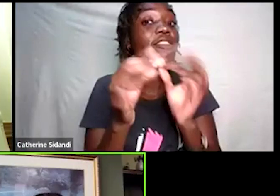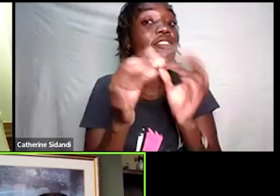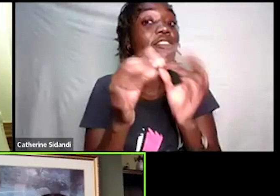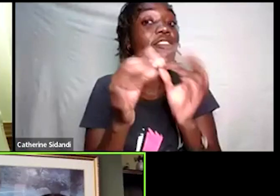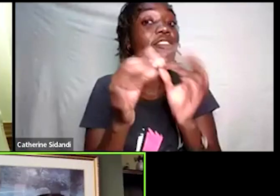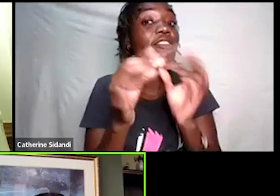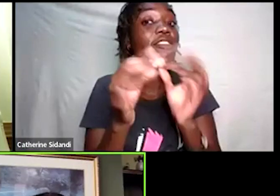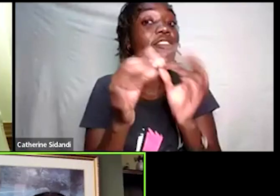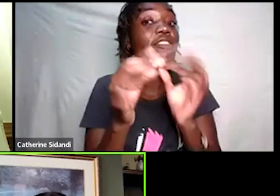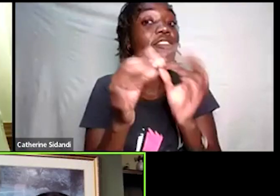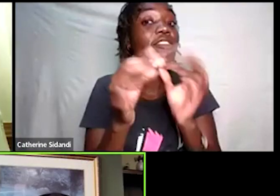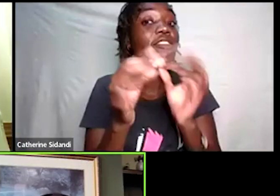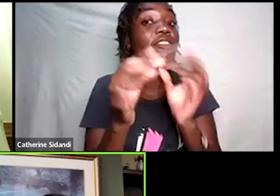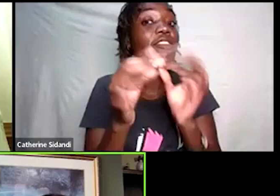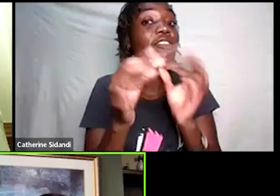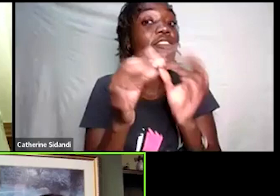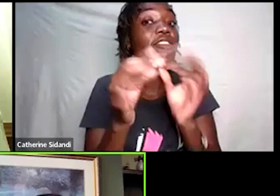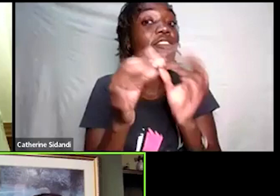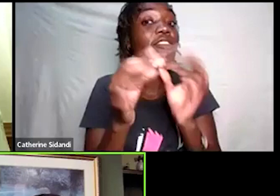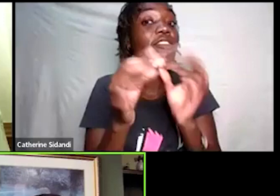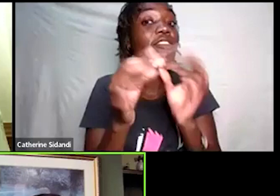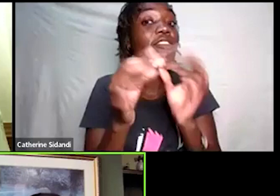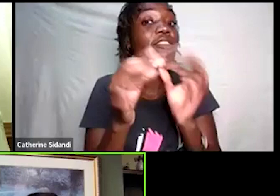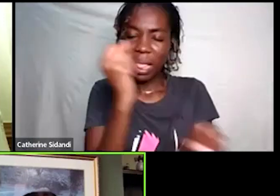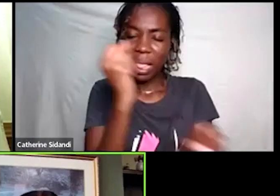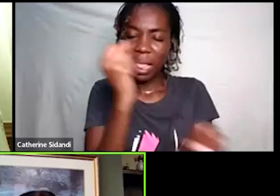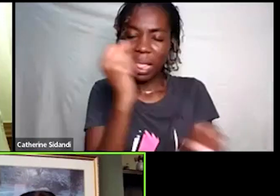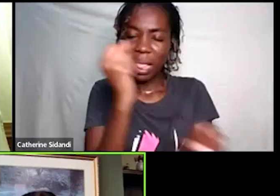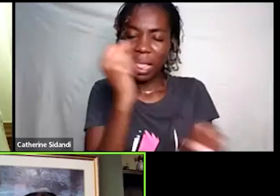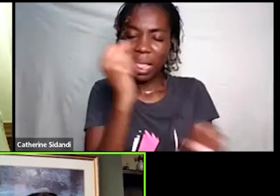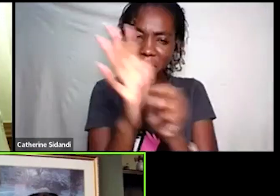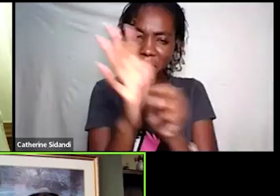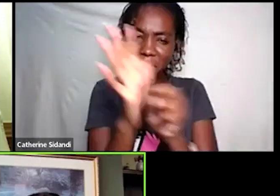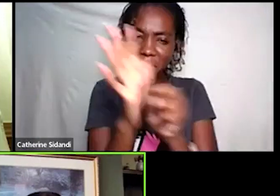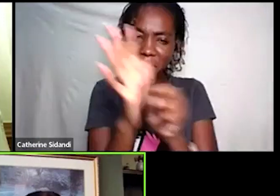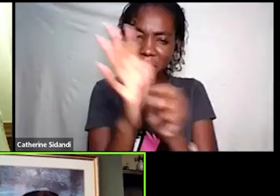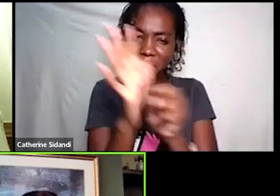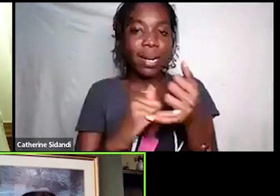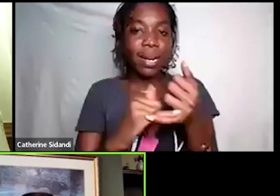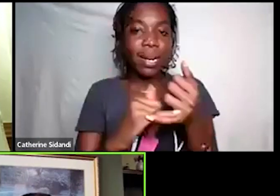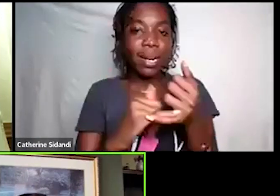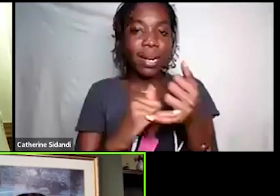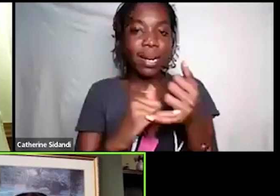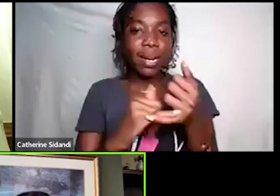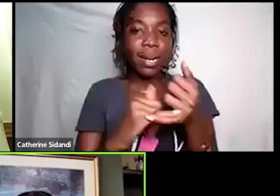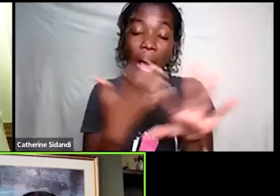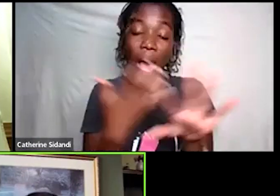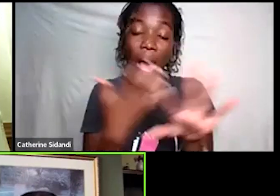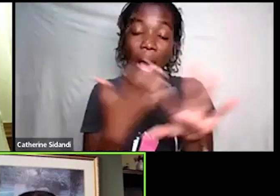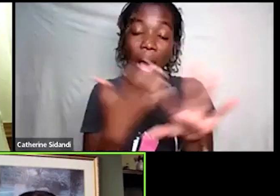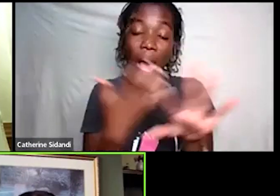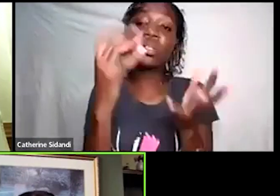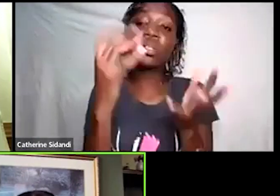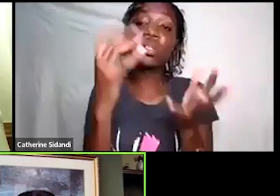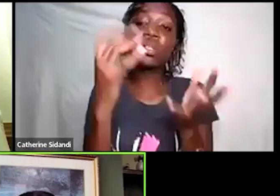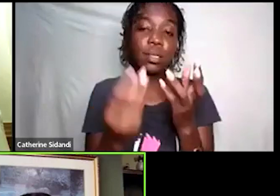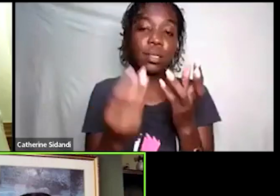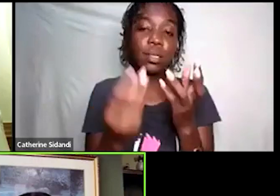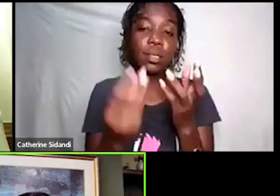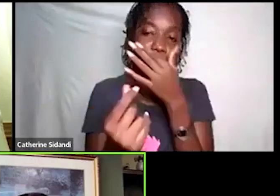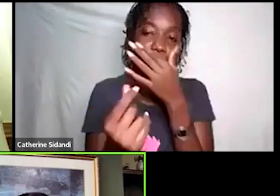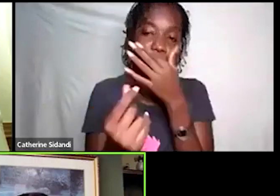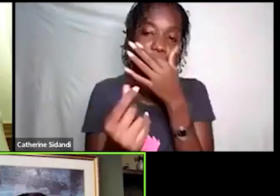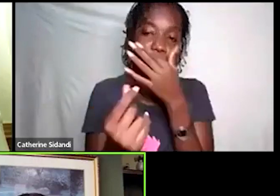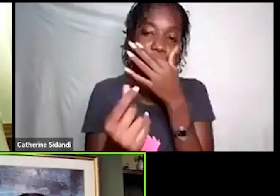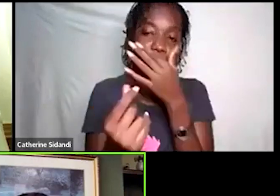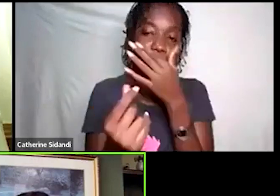of work, a lot. Marriage is hard as it is. It's not easy. And workplace with its drama